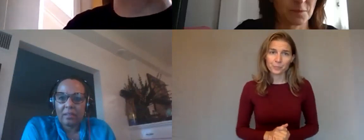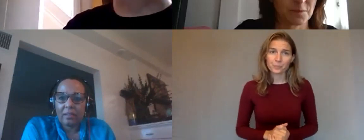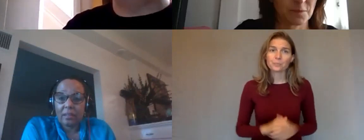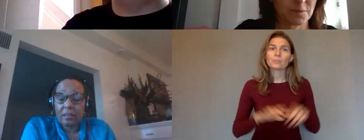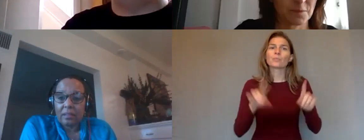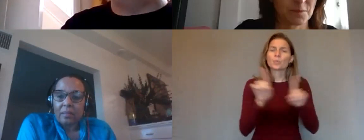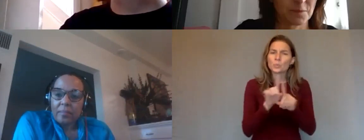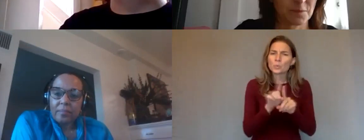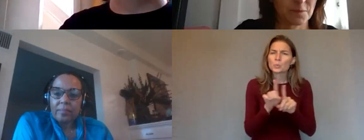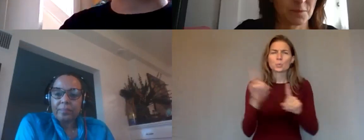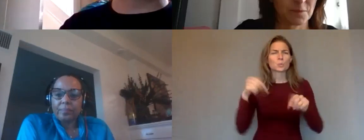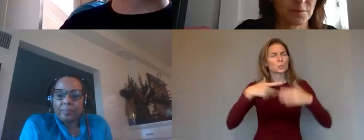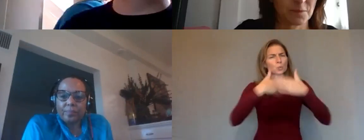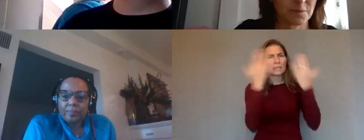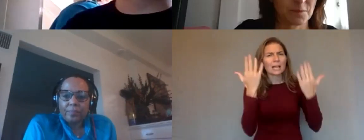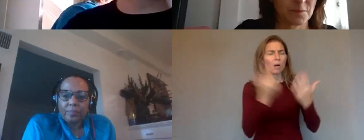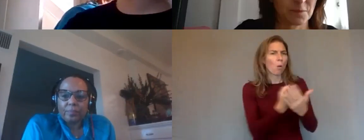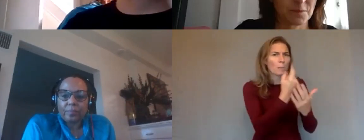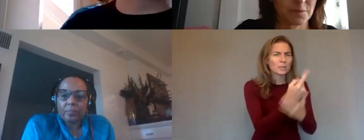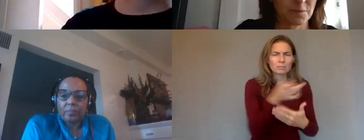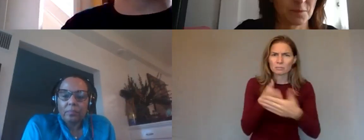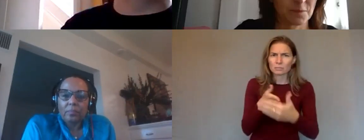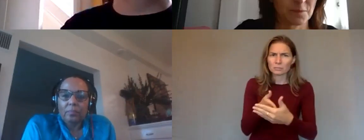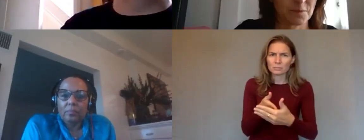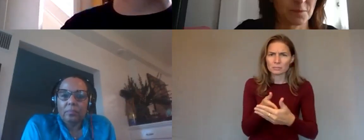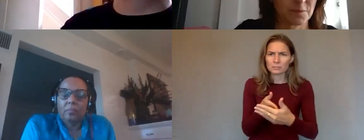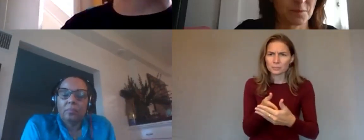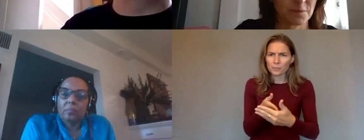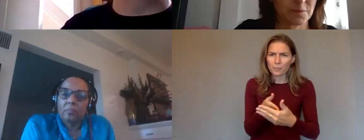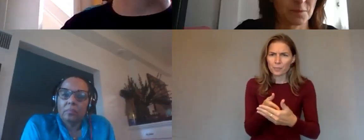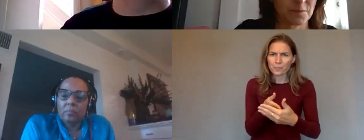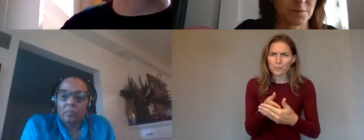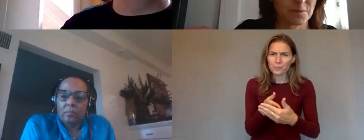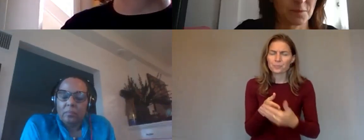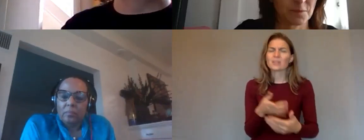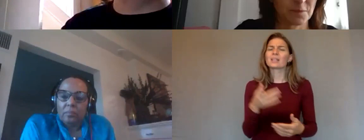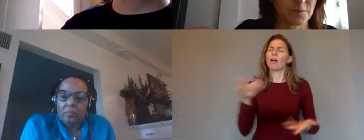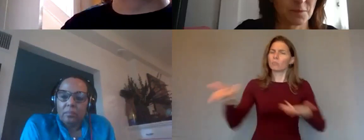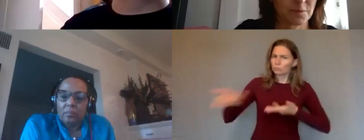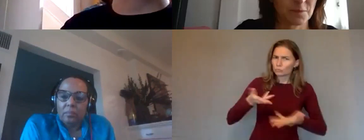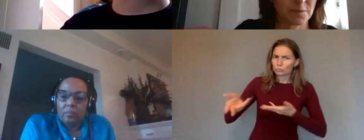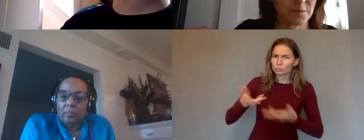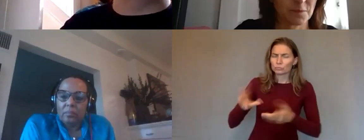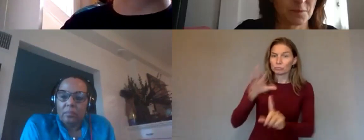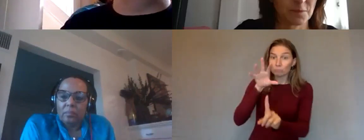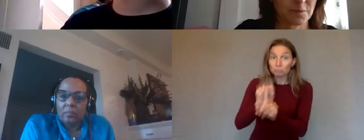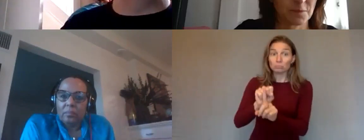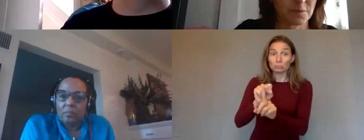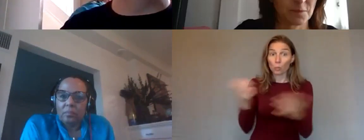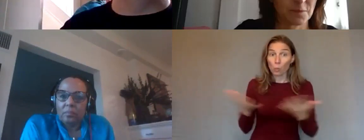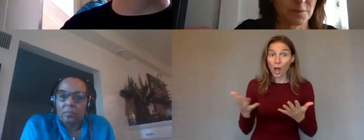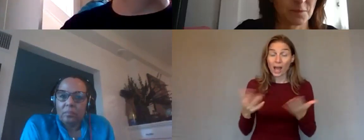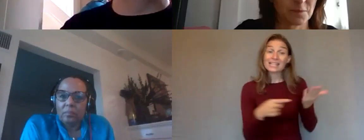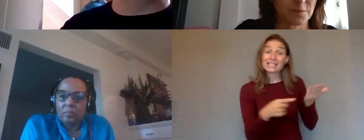have. And I guess the first topic of conversation we've identified is around tech